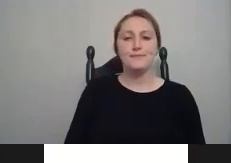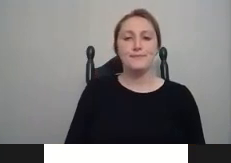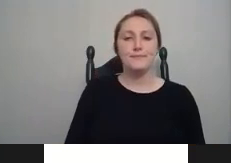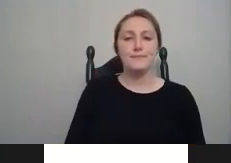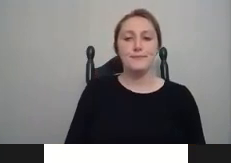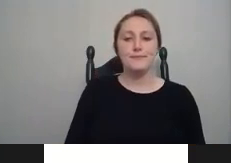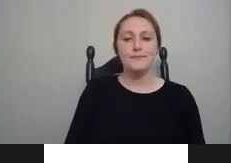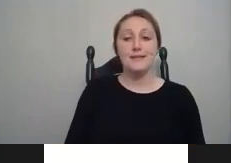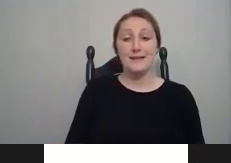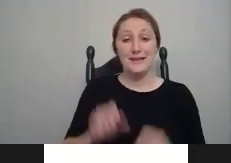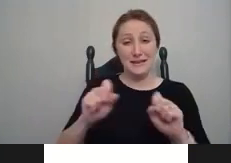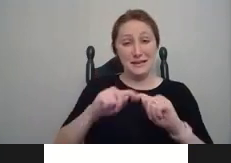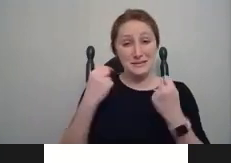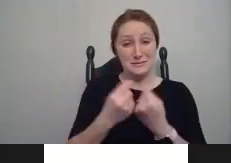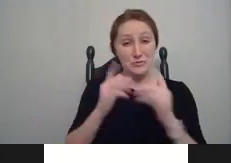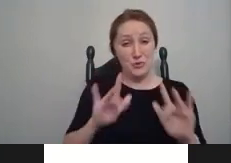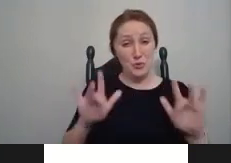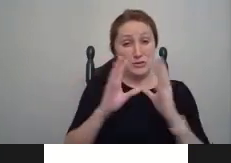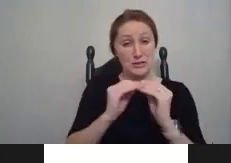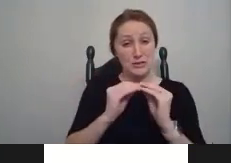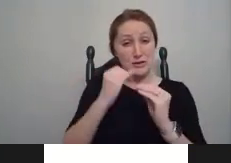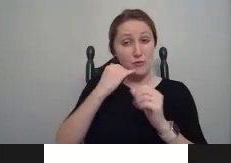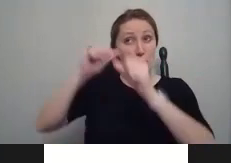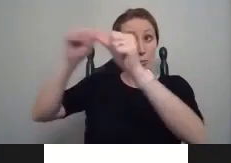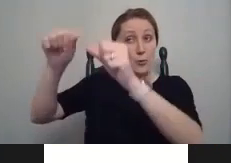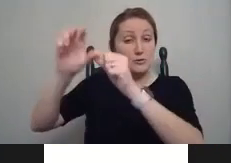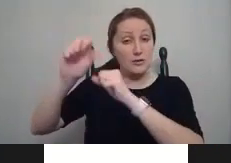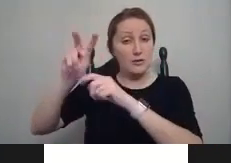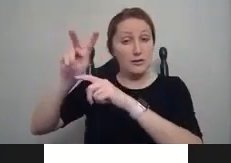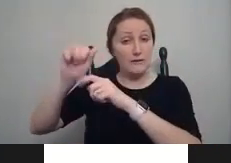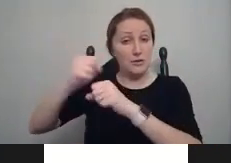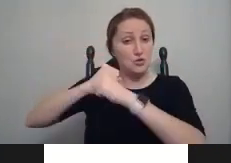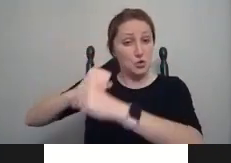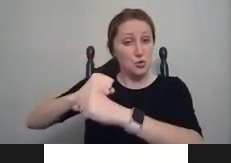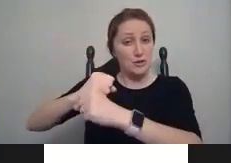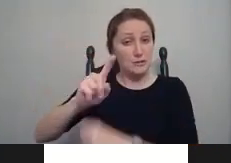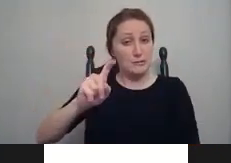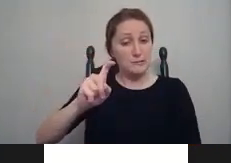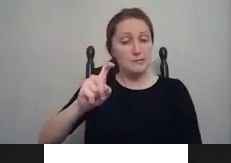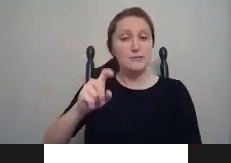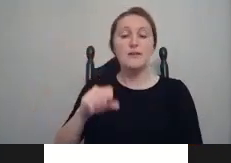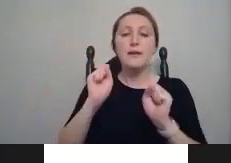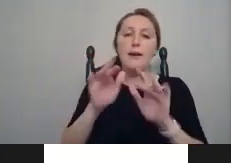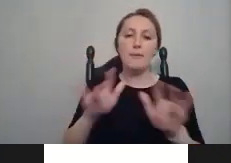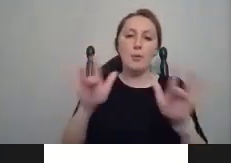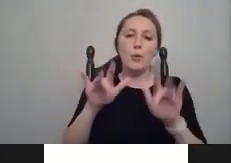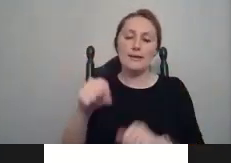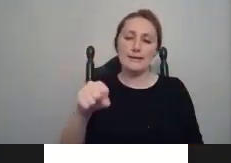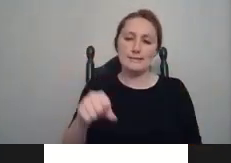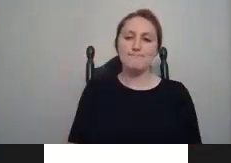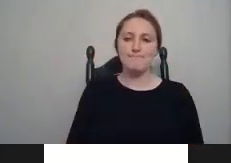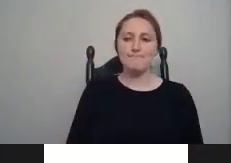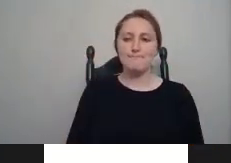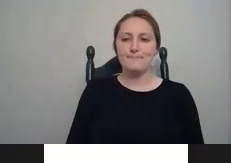Can Teams record sessions? If we post that on Canvas securely, we should be able to, right? They can be recorded, yes. Yeah.